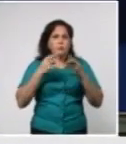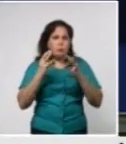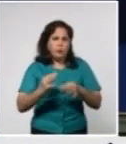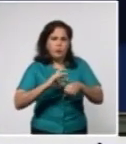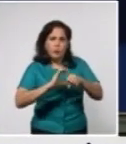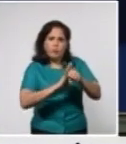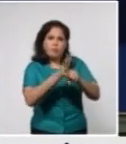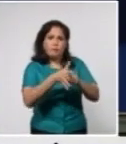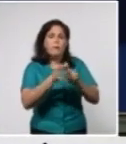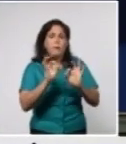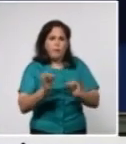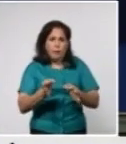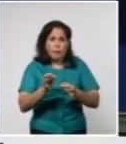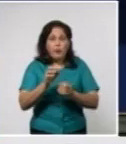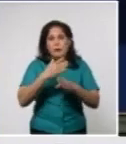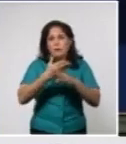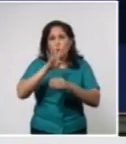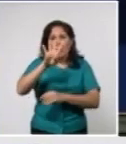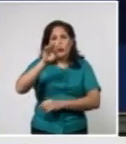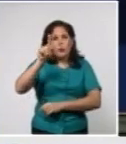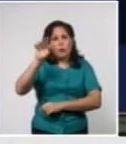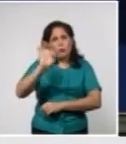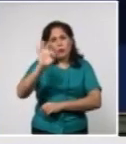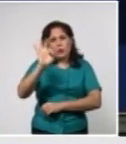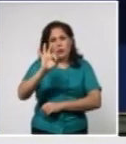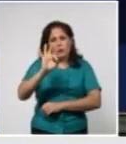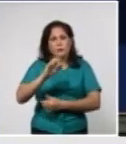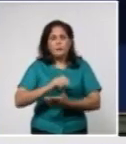not been identified. I am referring to